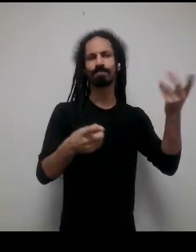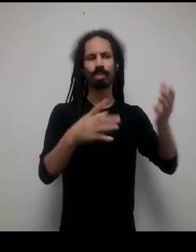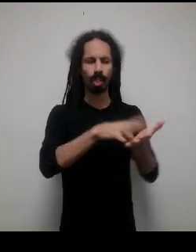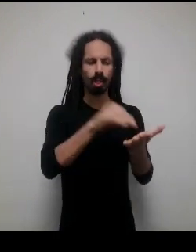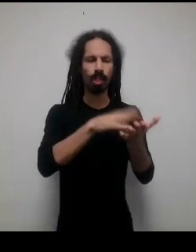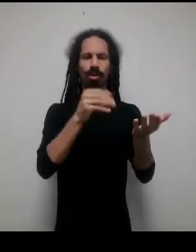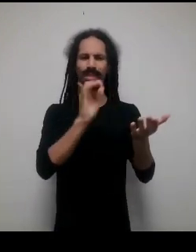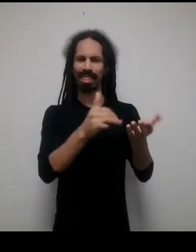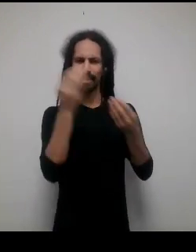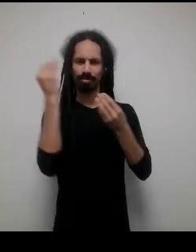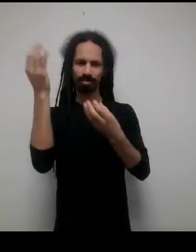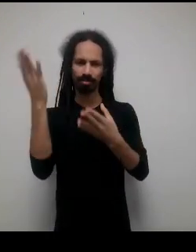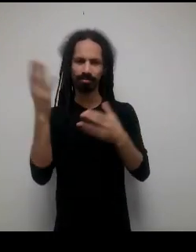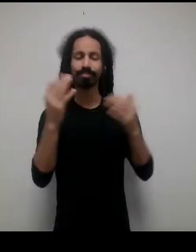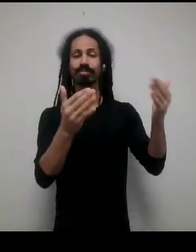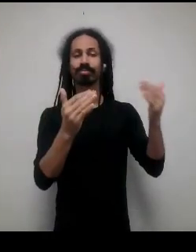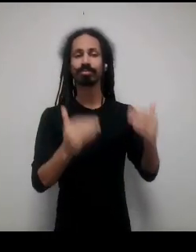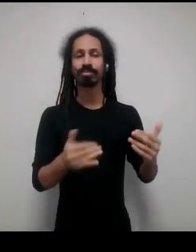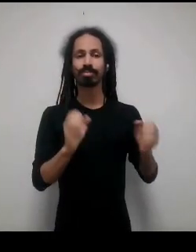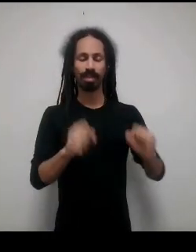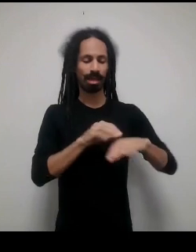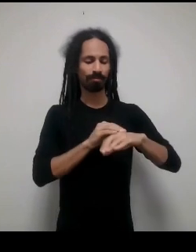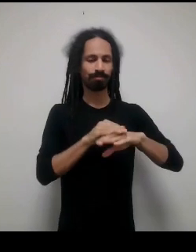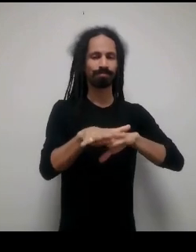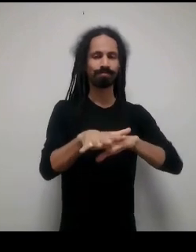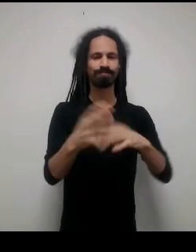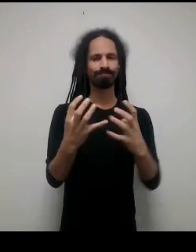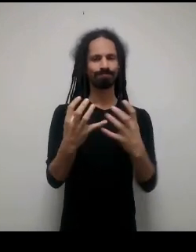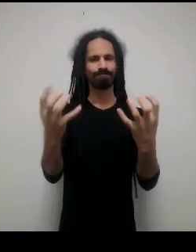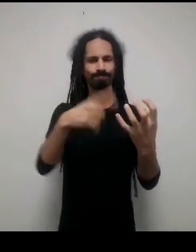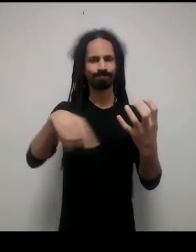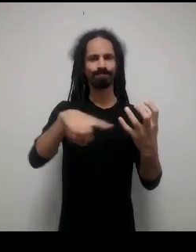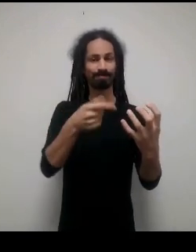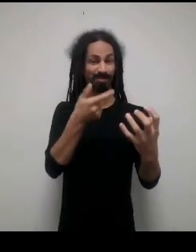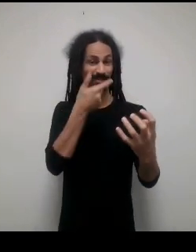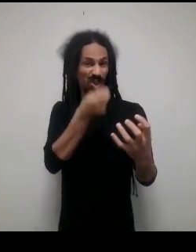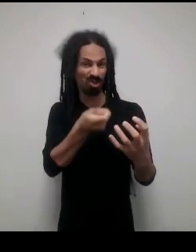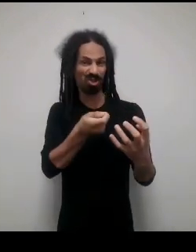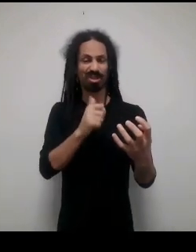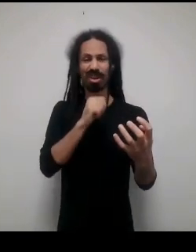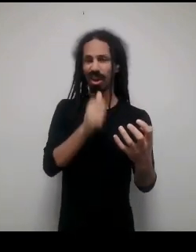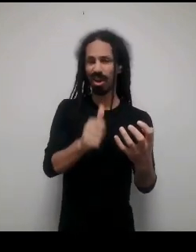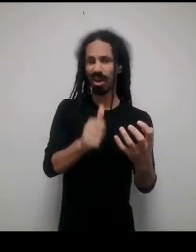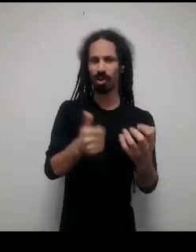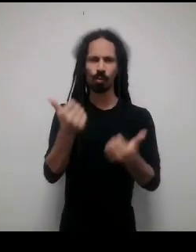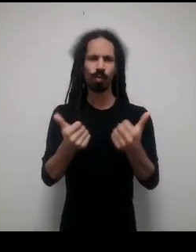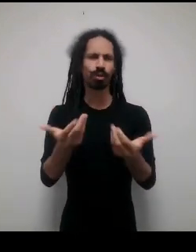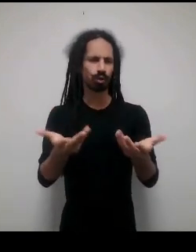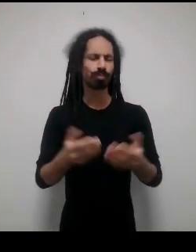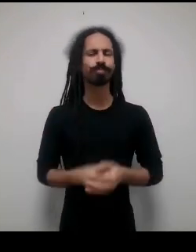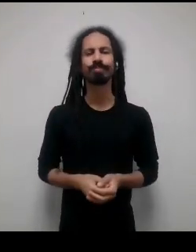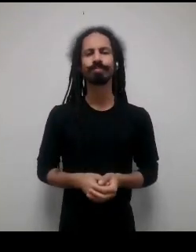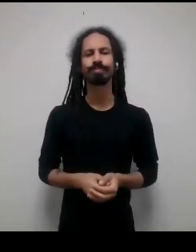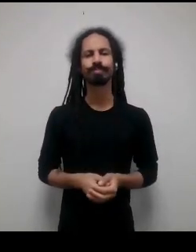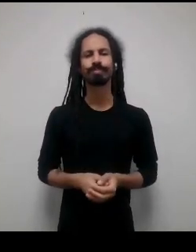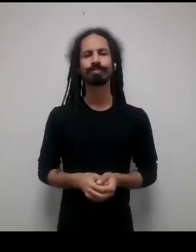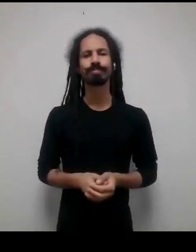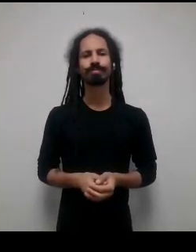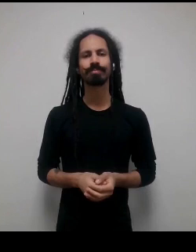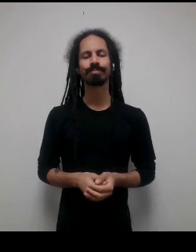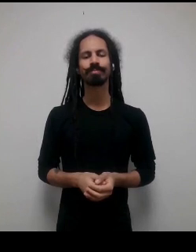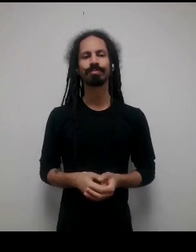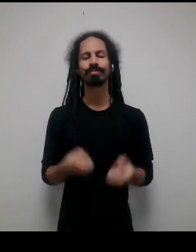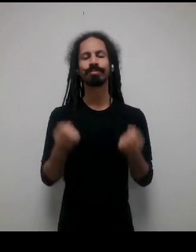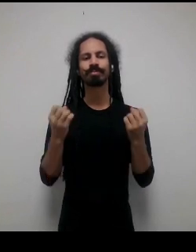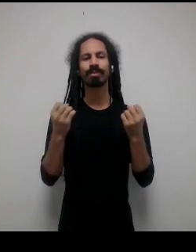audience. And finally, it can affect your audience's level of interest and attention. There are multiple things I could focus on for